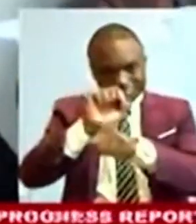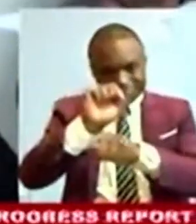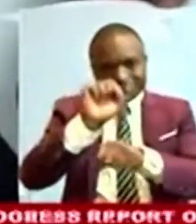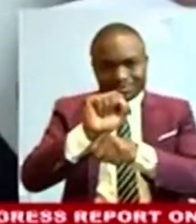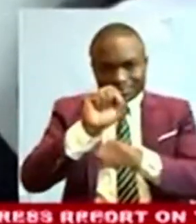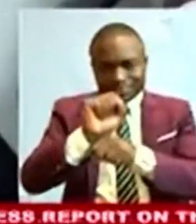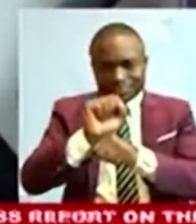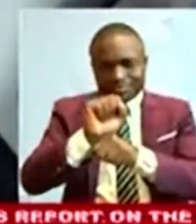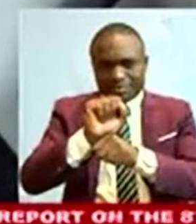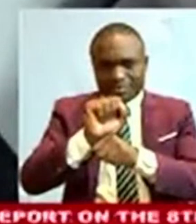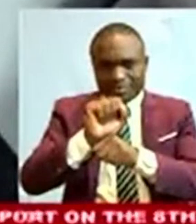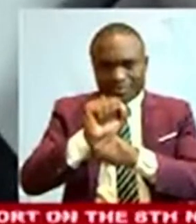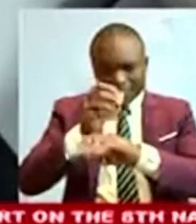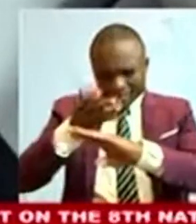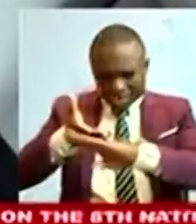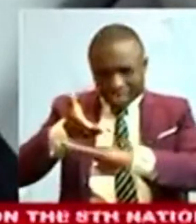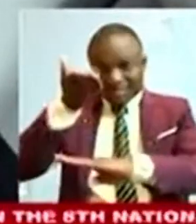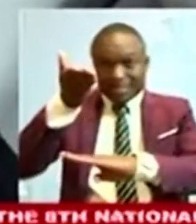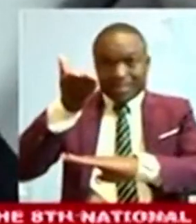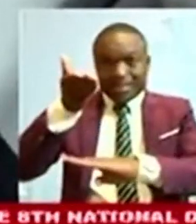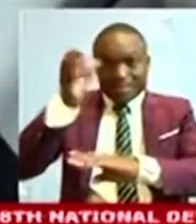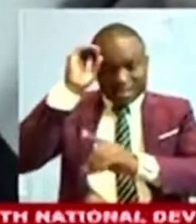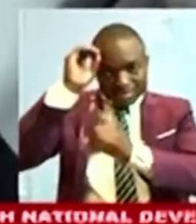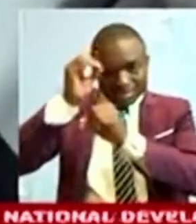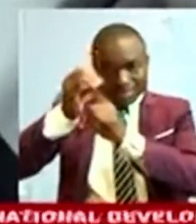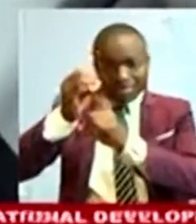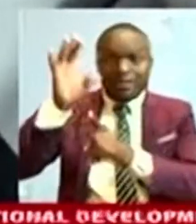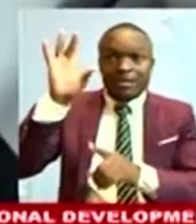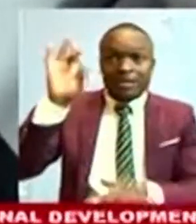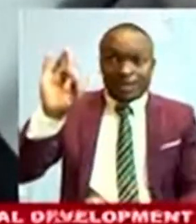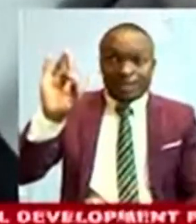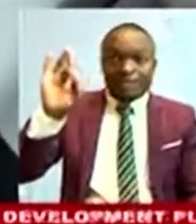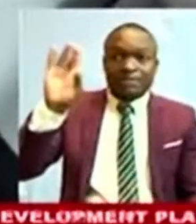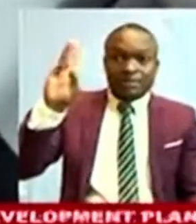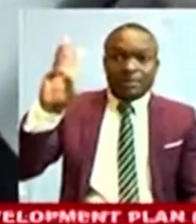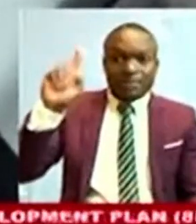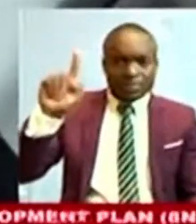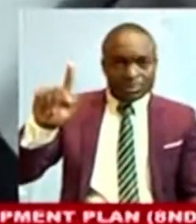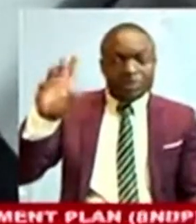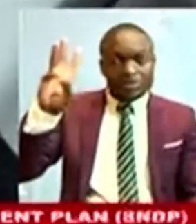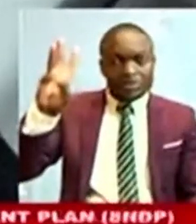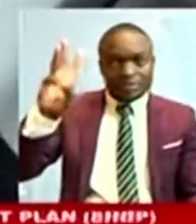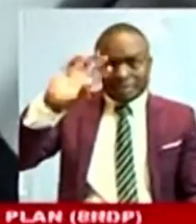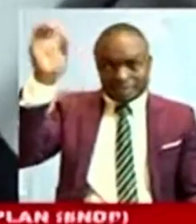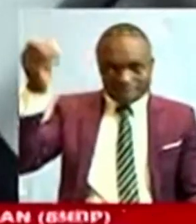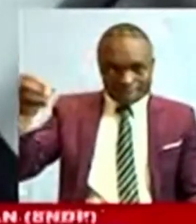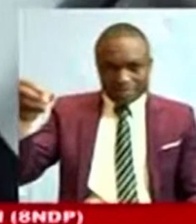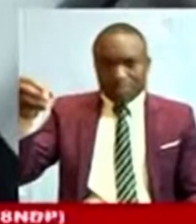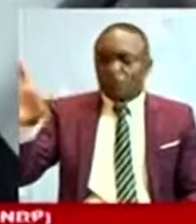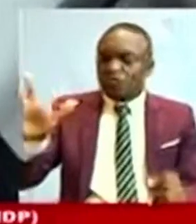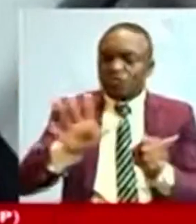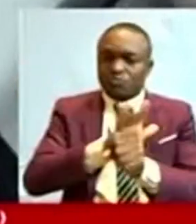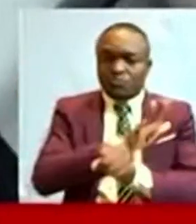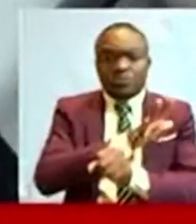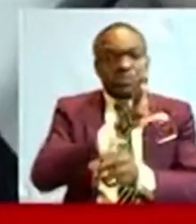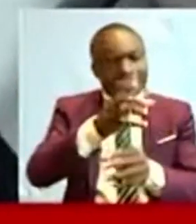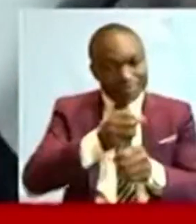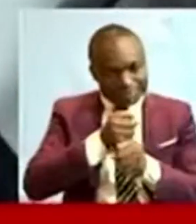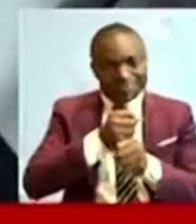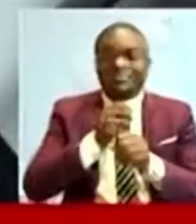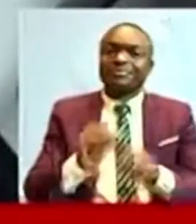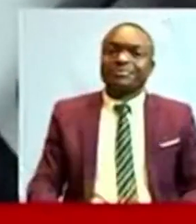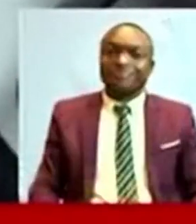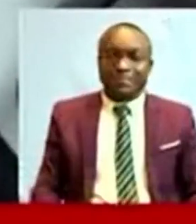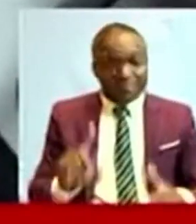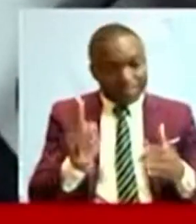just above that target at 86.6%. It was fully met. The next one